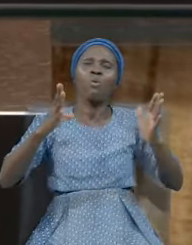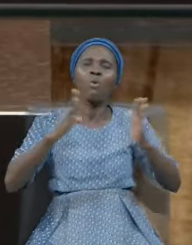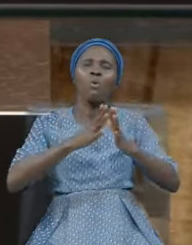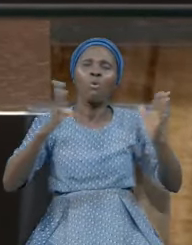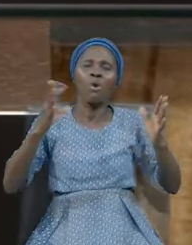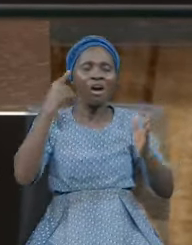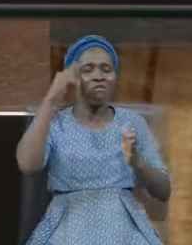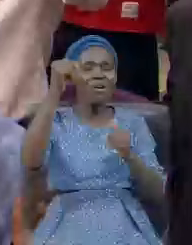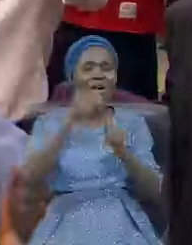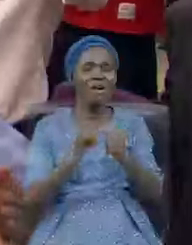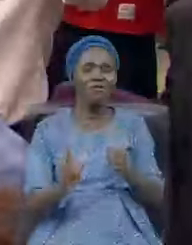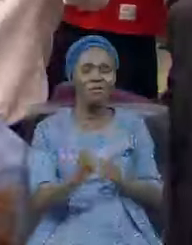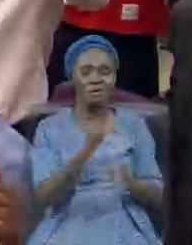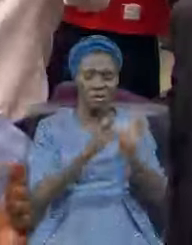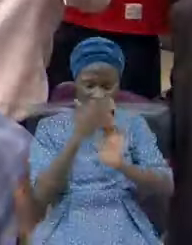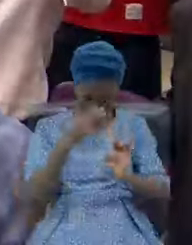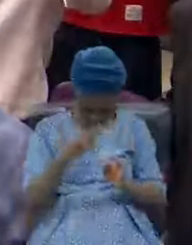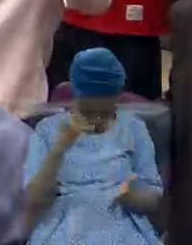in Jesus' name.